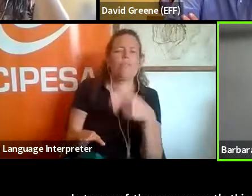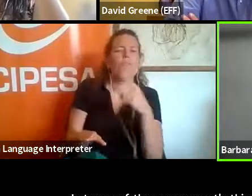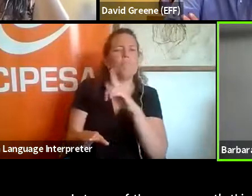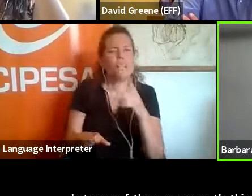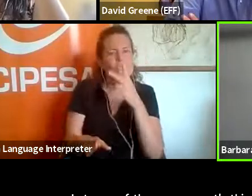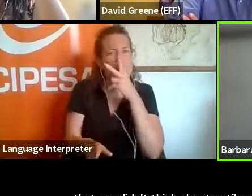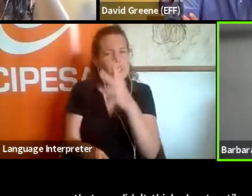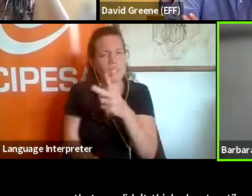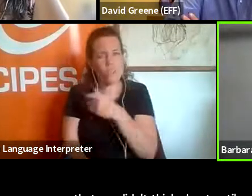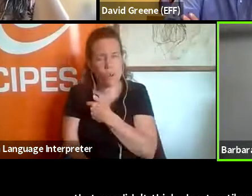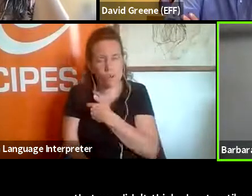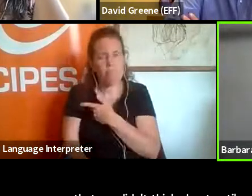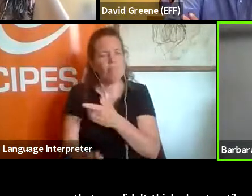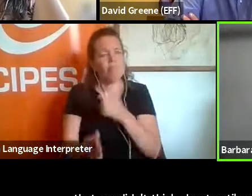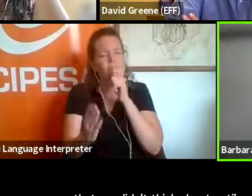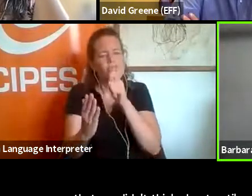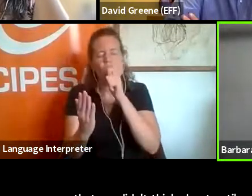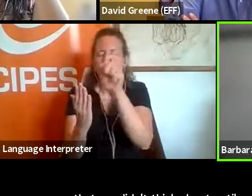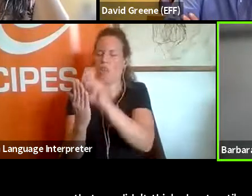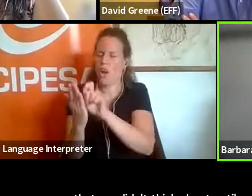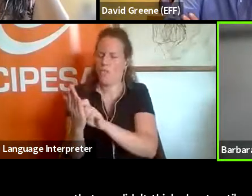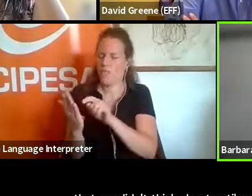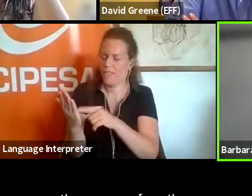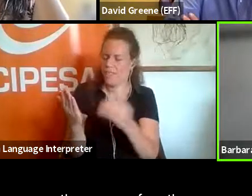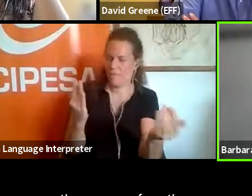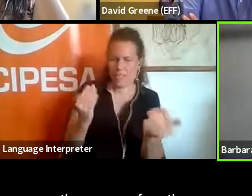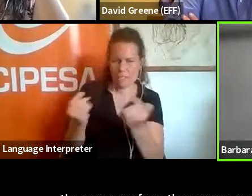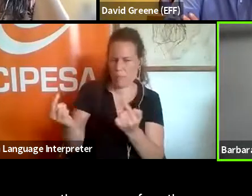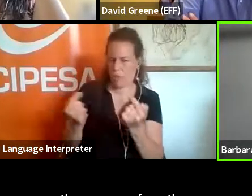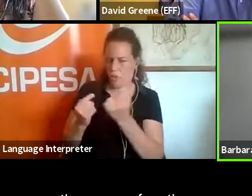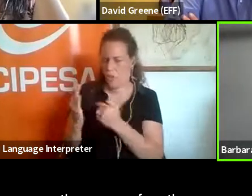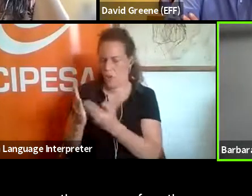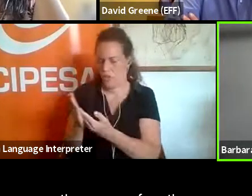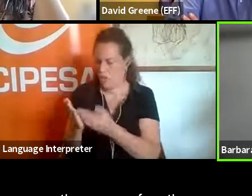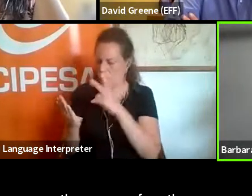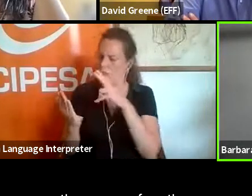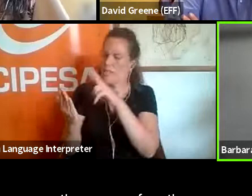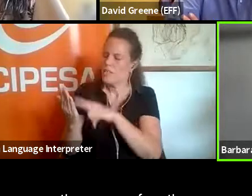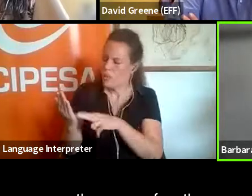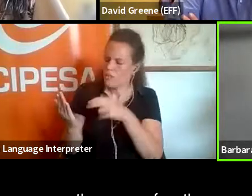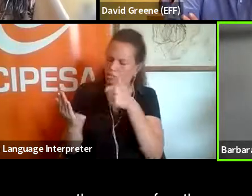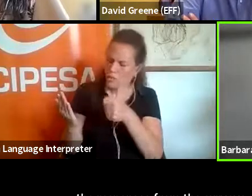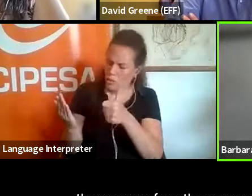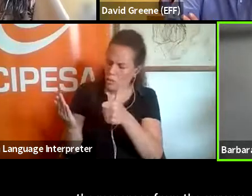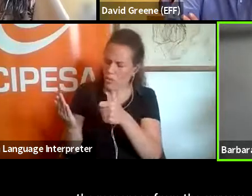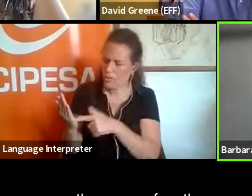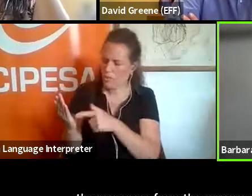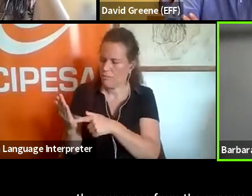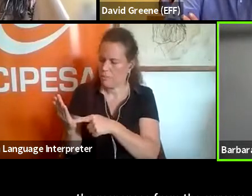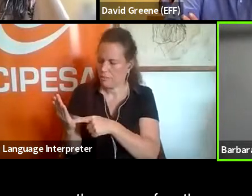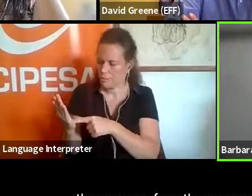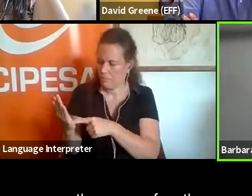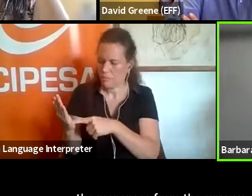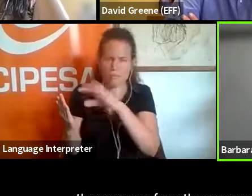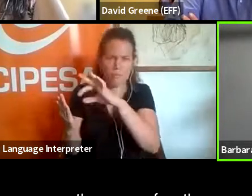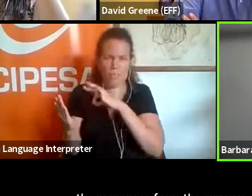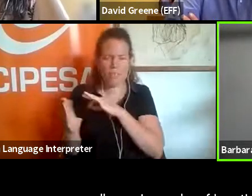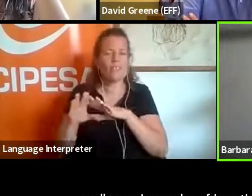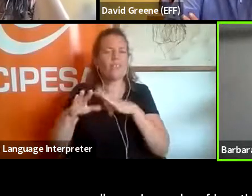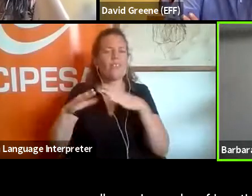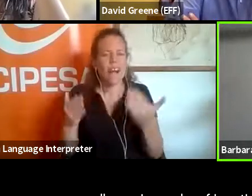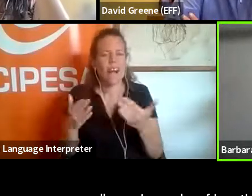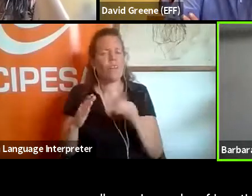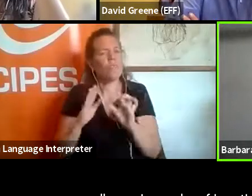from the surveys. And there were some really good examples of how the original principles have been used to have